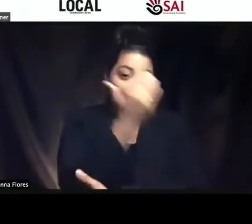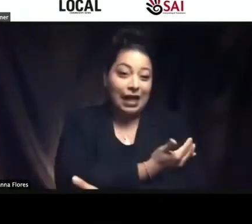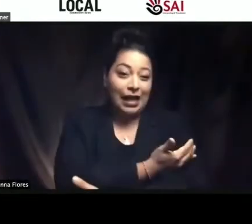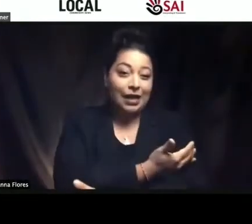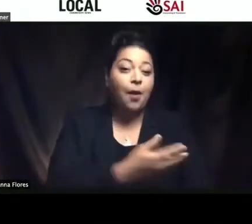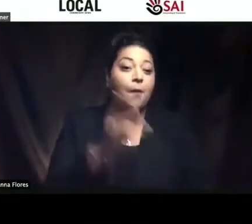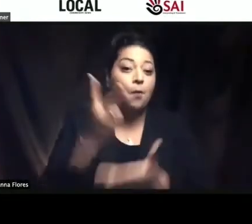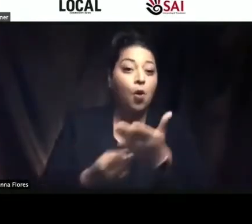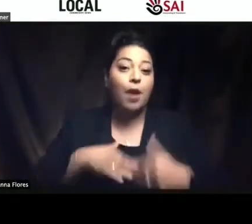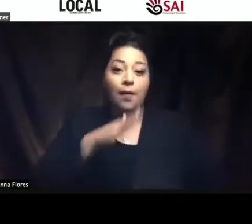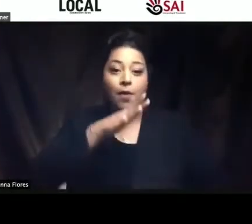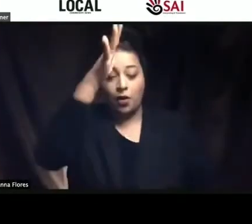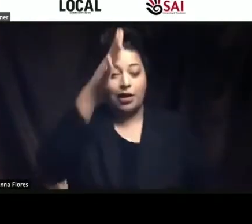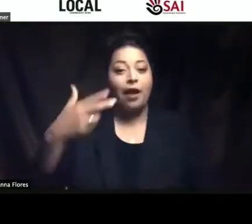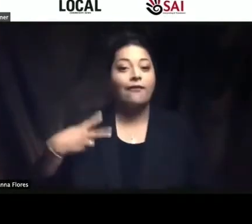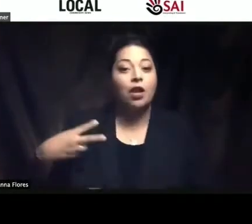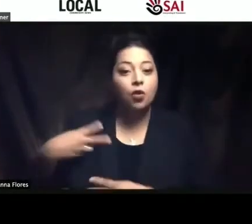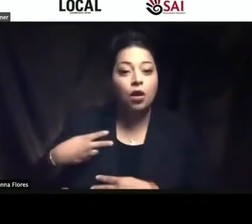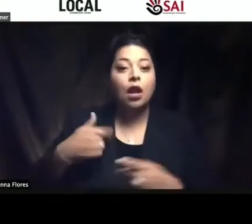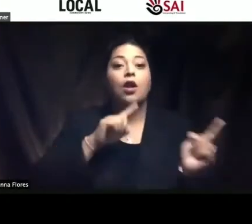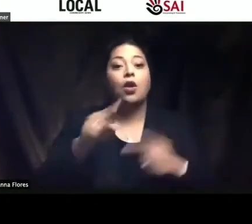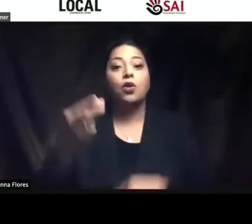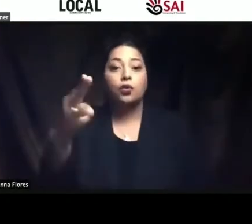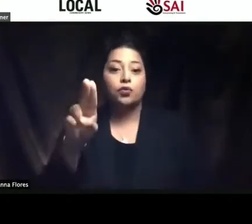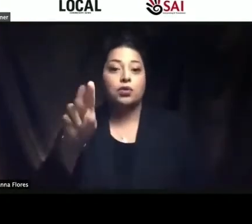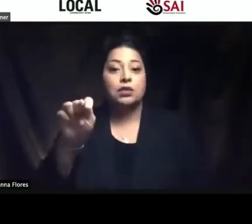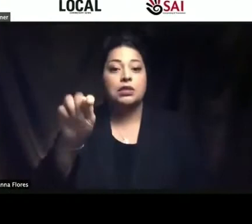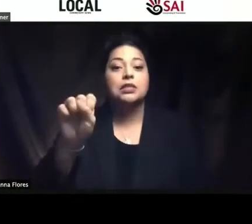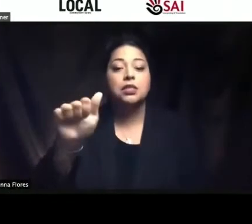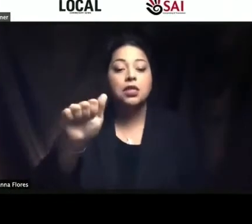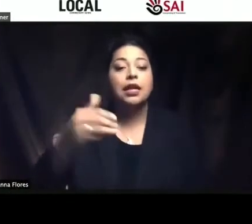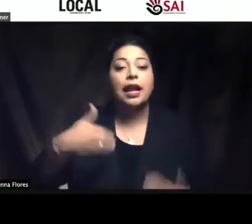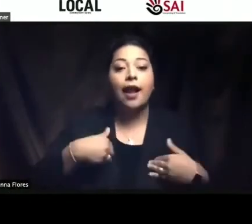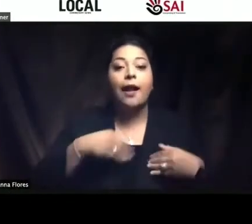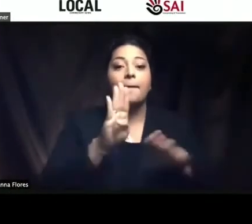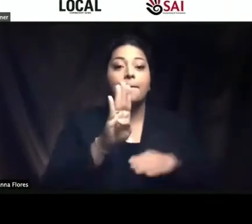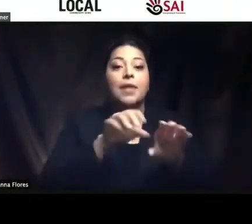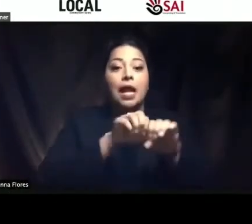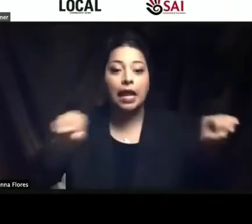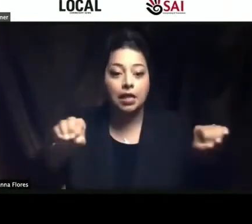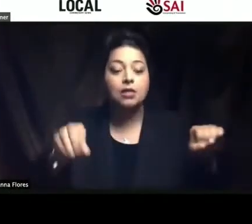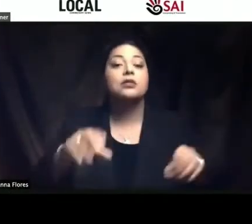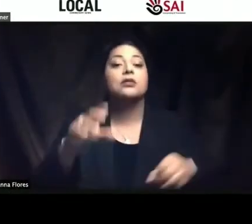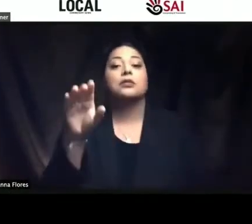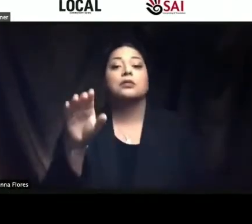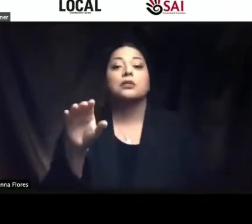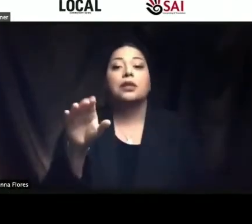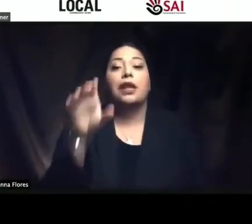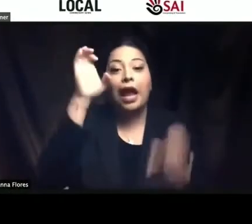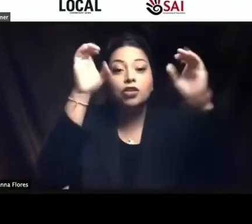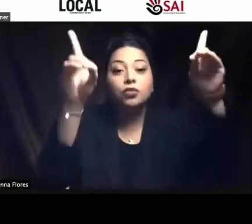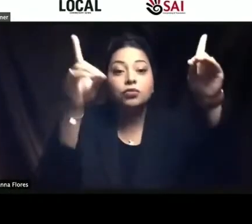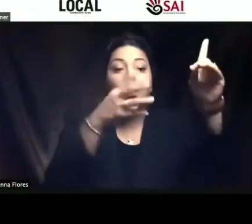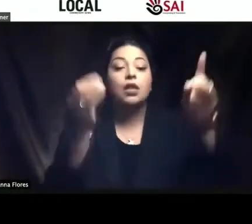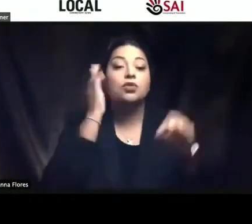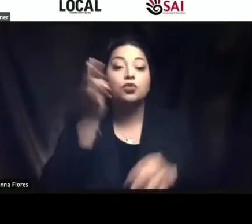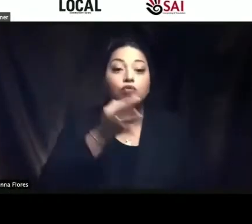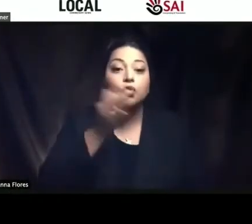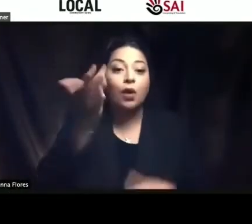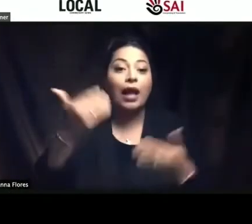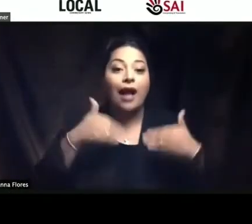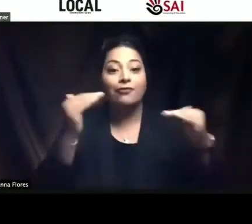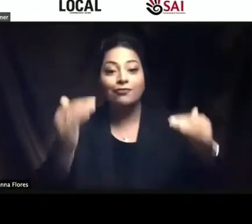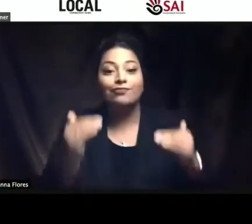almost 8 years ago to attend UTSA, where I got my BA in communication and where I'll be graduating this summer with my master's in educational leadership and policy